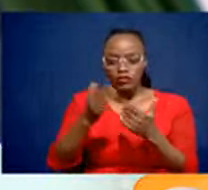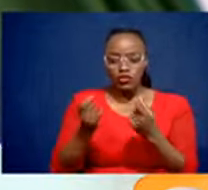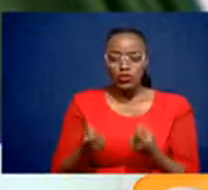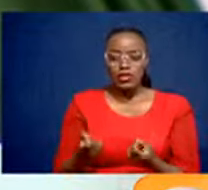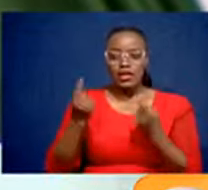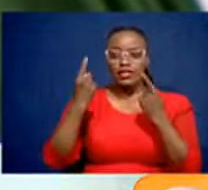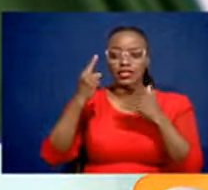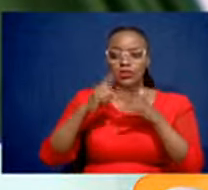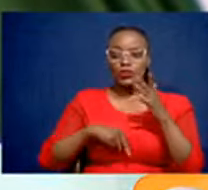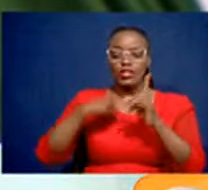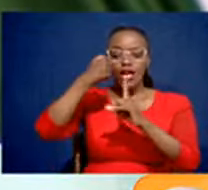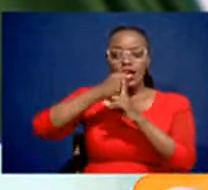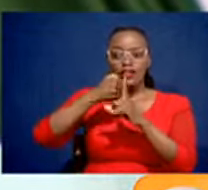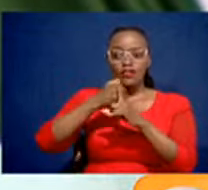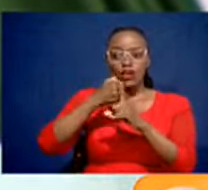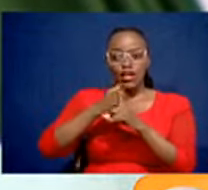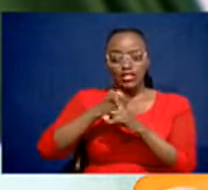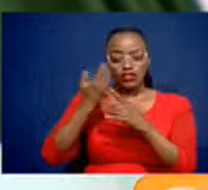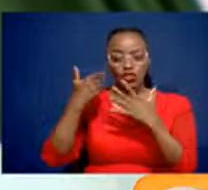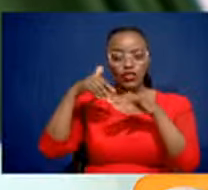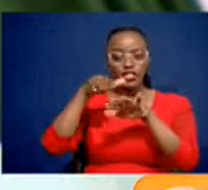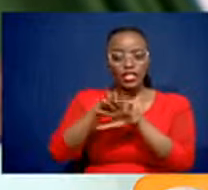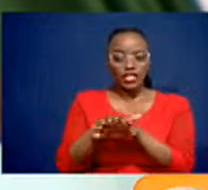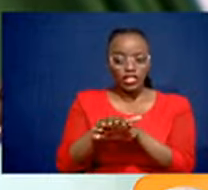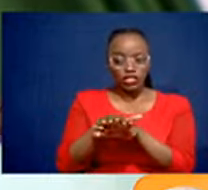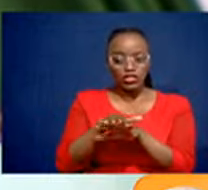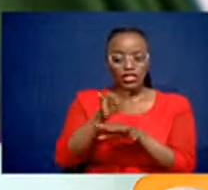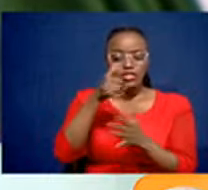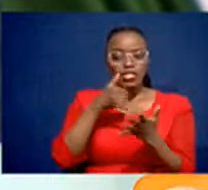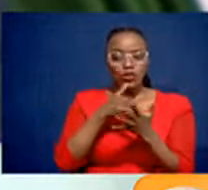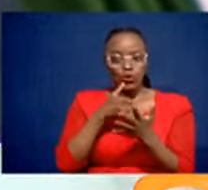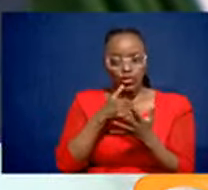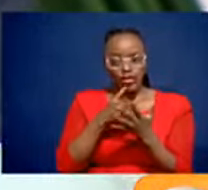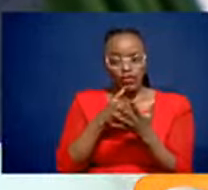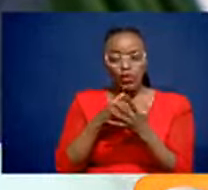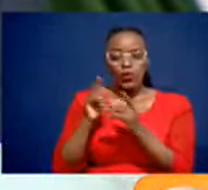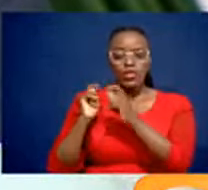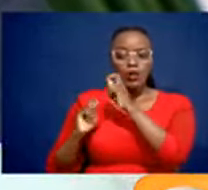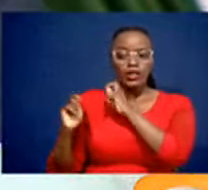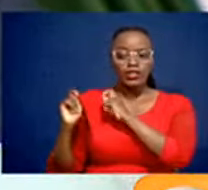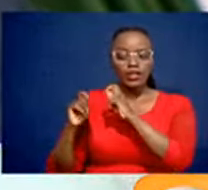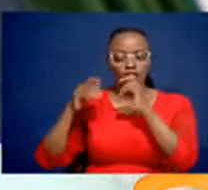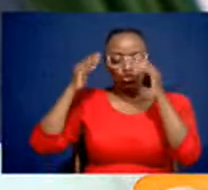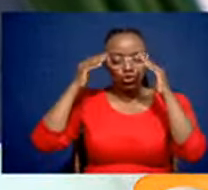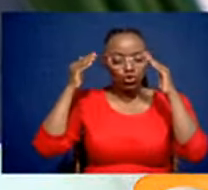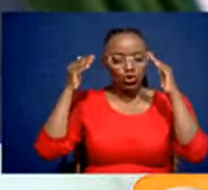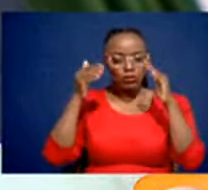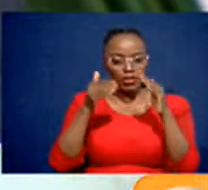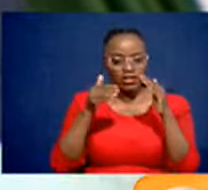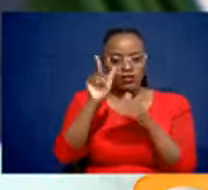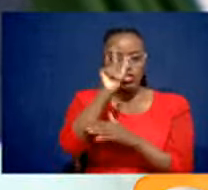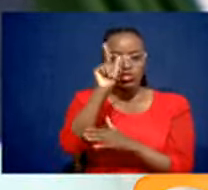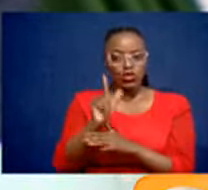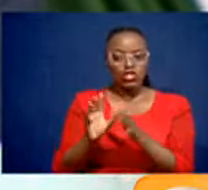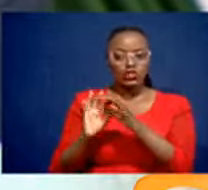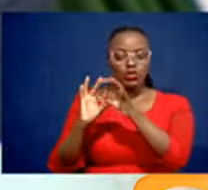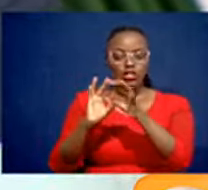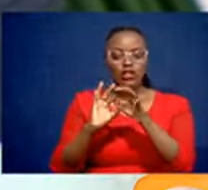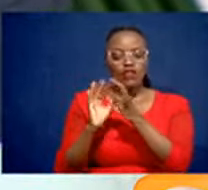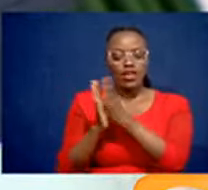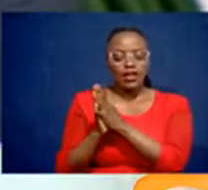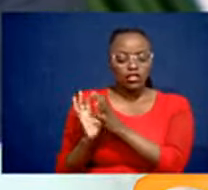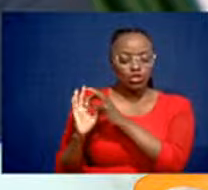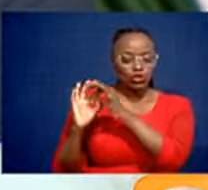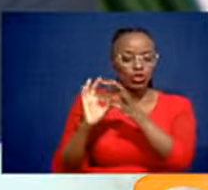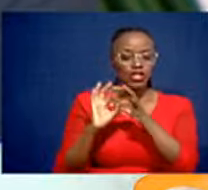understand that our advocacy of integration is part of our traditional commitment to regional cohesion and